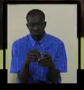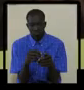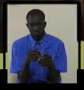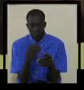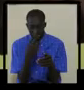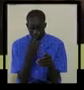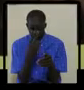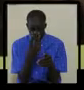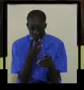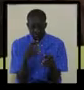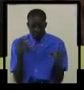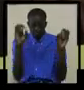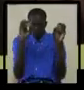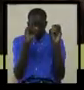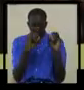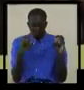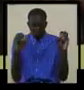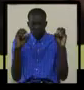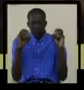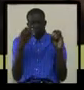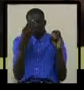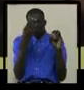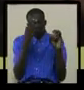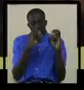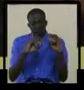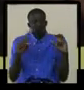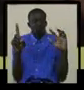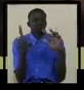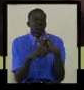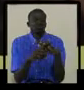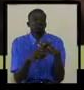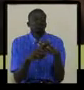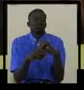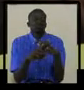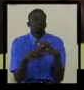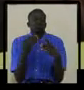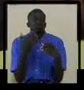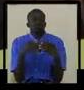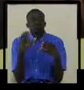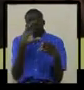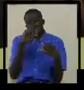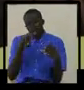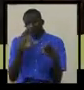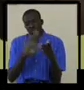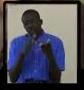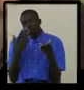Now you can see there is no result with copper and water.